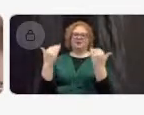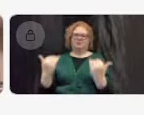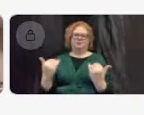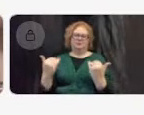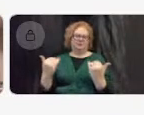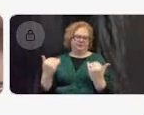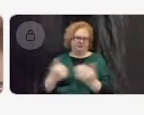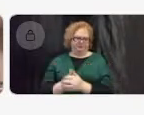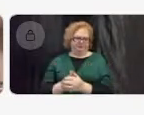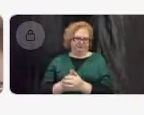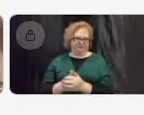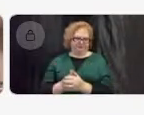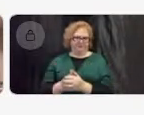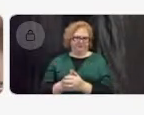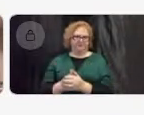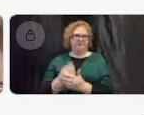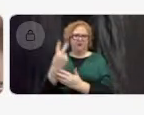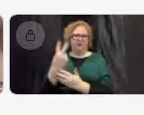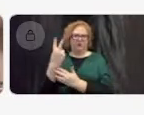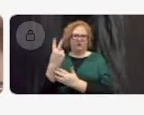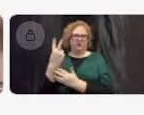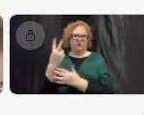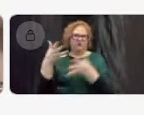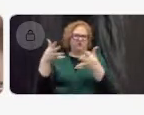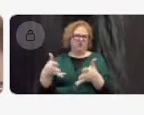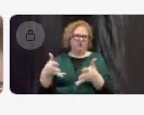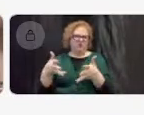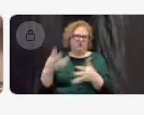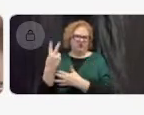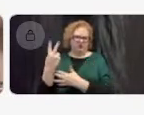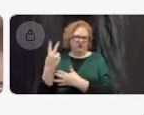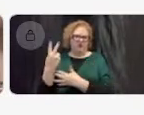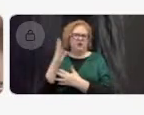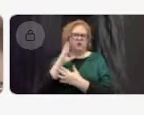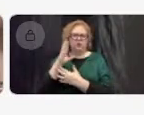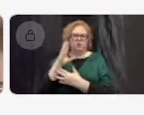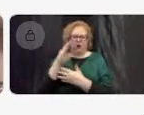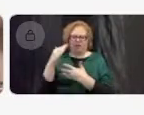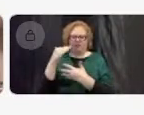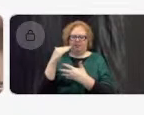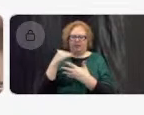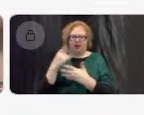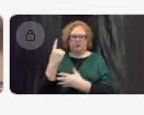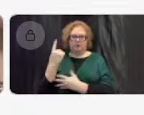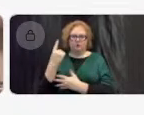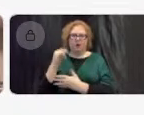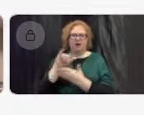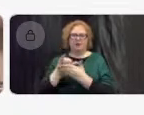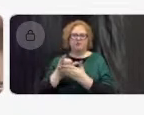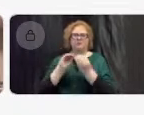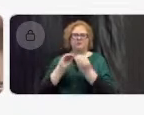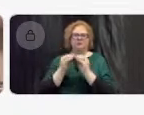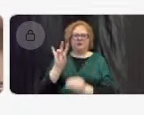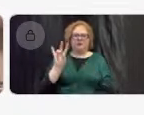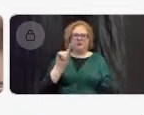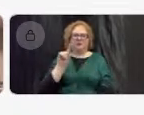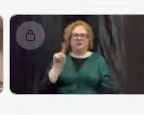next item. We have 2 left here, and we're going to do the next item. It's item number